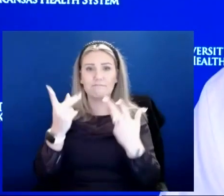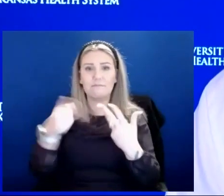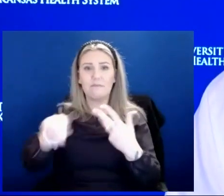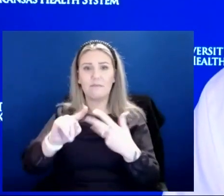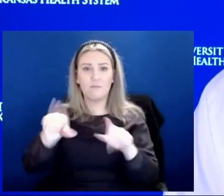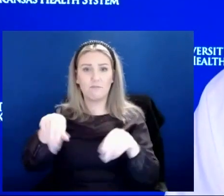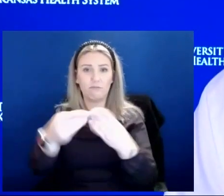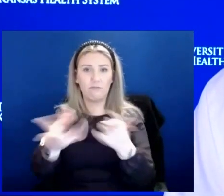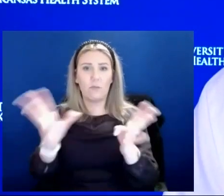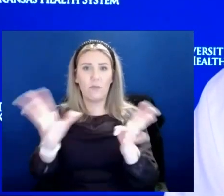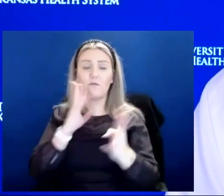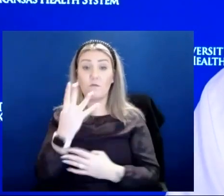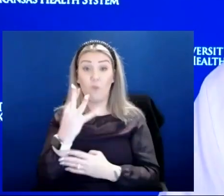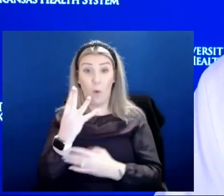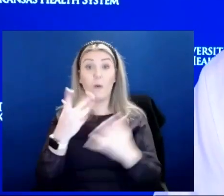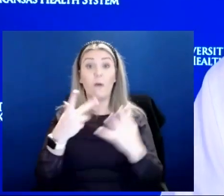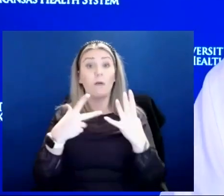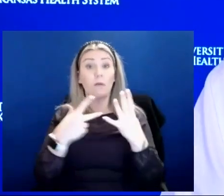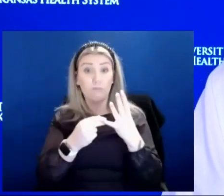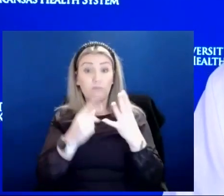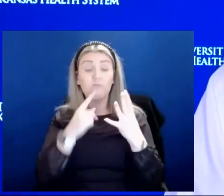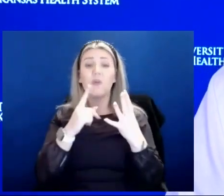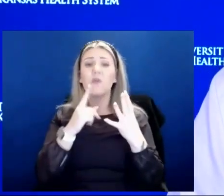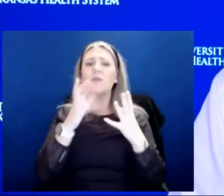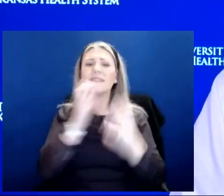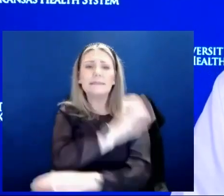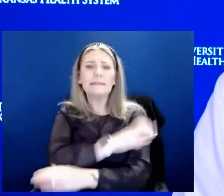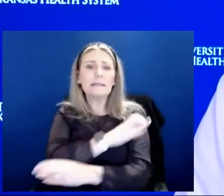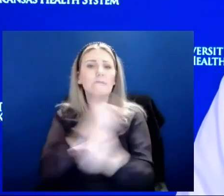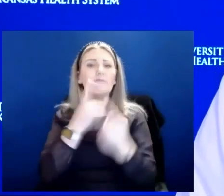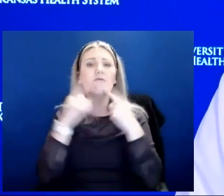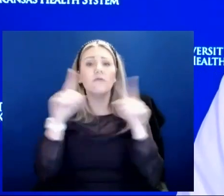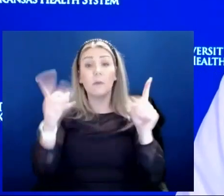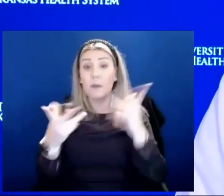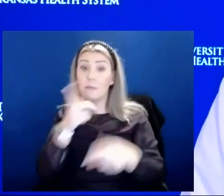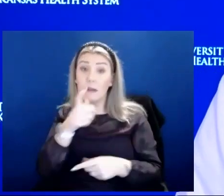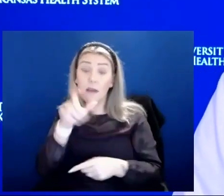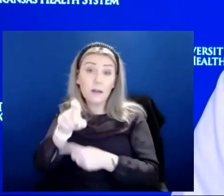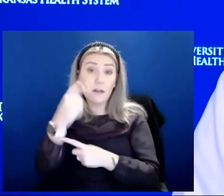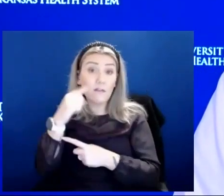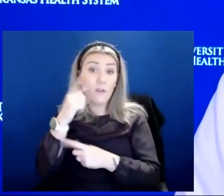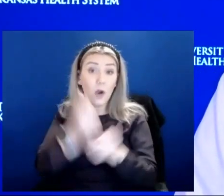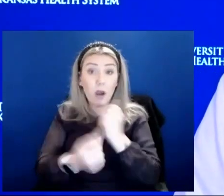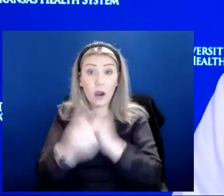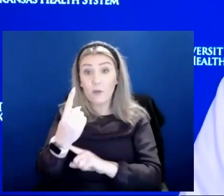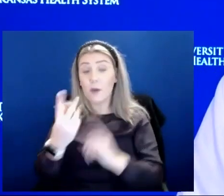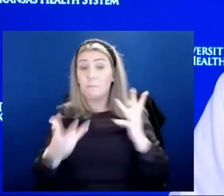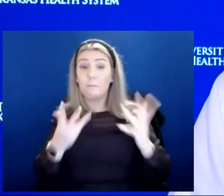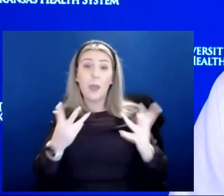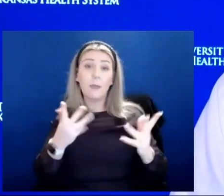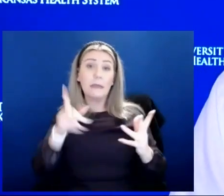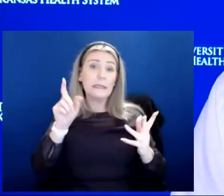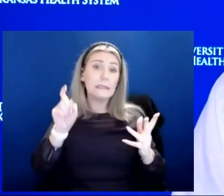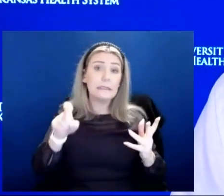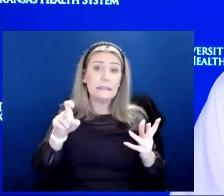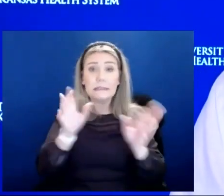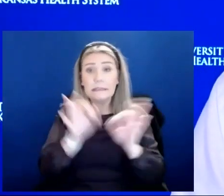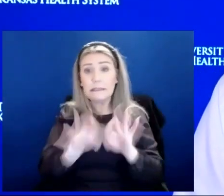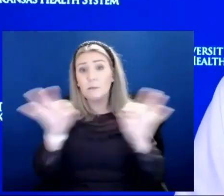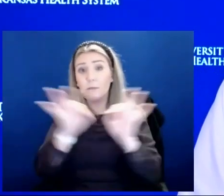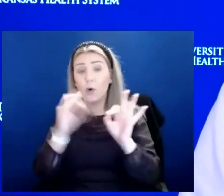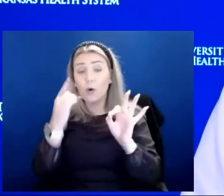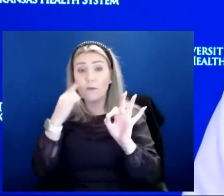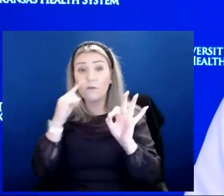will see what the clinical efficacy of that. And it may not be needed for everybody. It may be important for certain